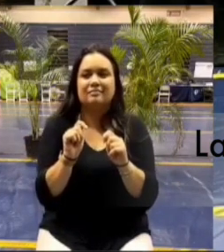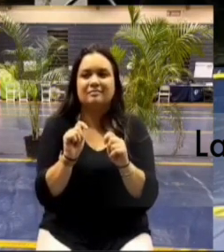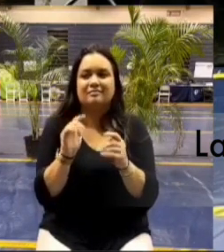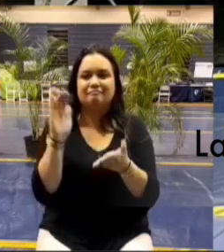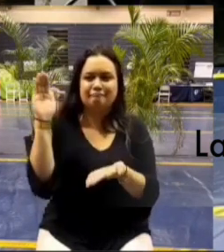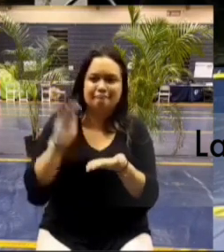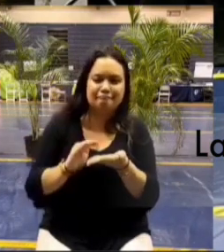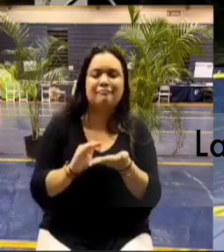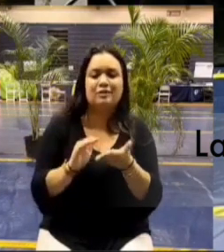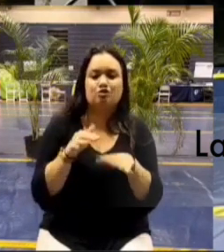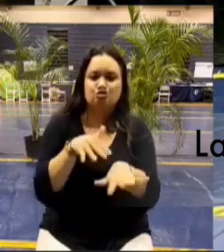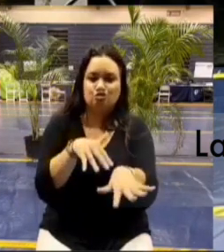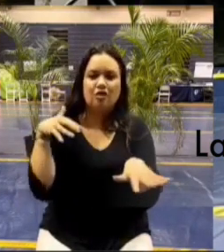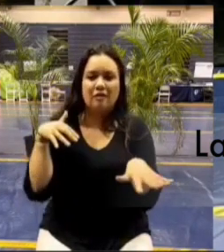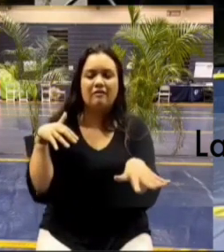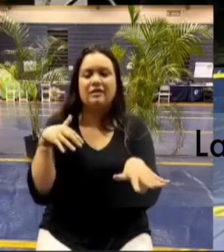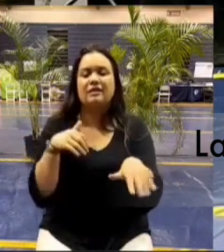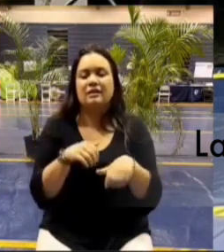um